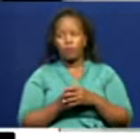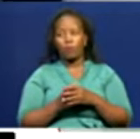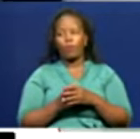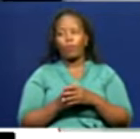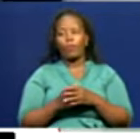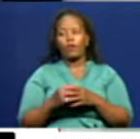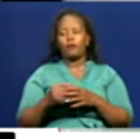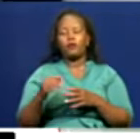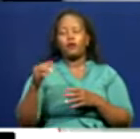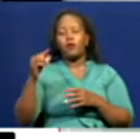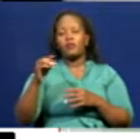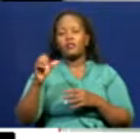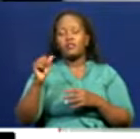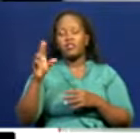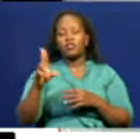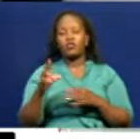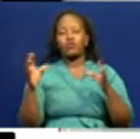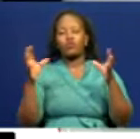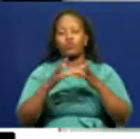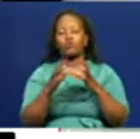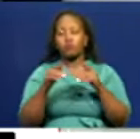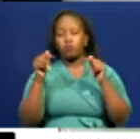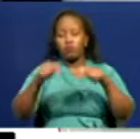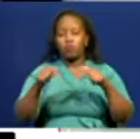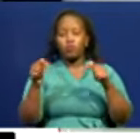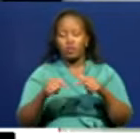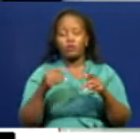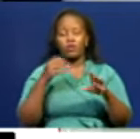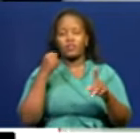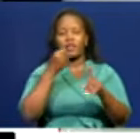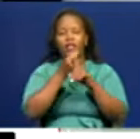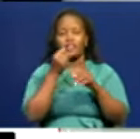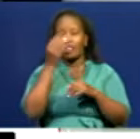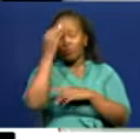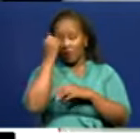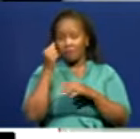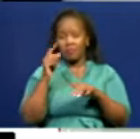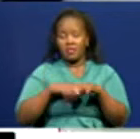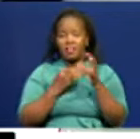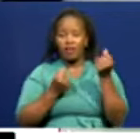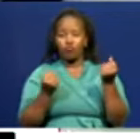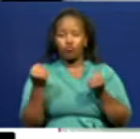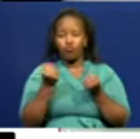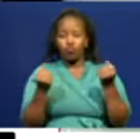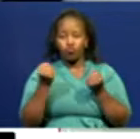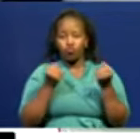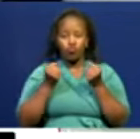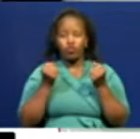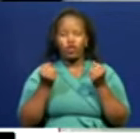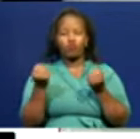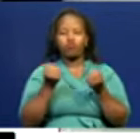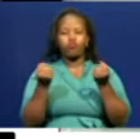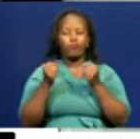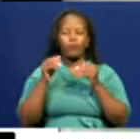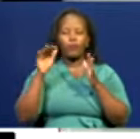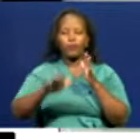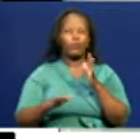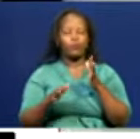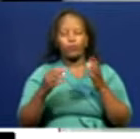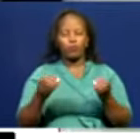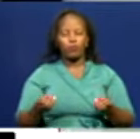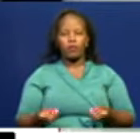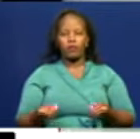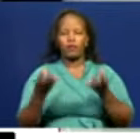Unit officers were Sunday injured when an armored personnel carrier vehicle they were in ran over an improvised